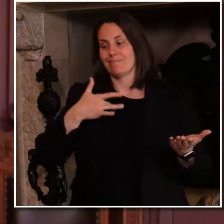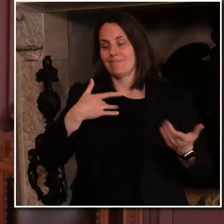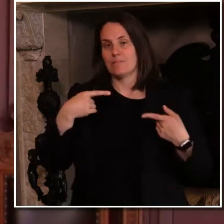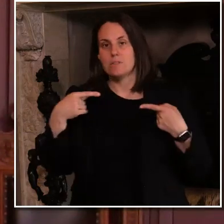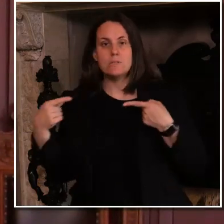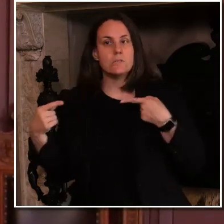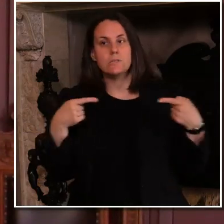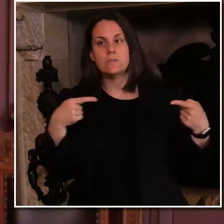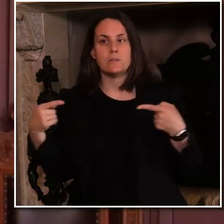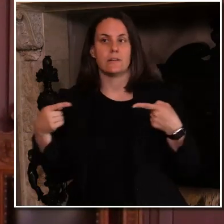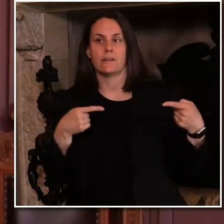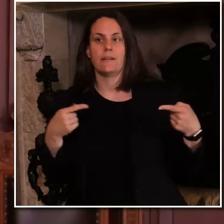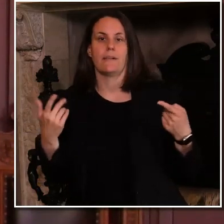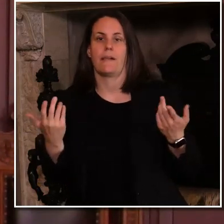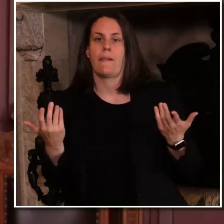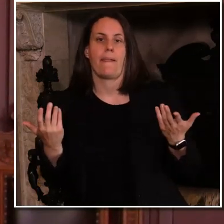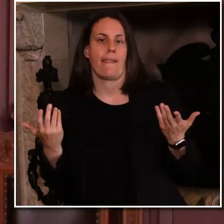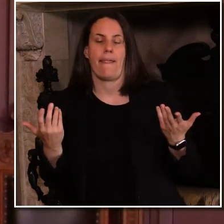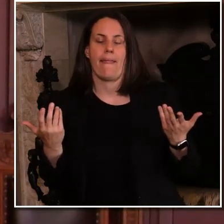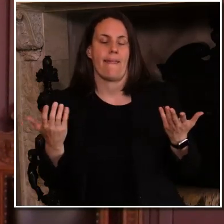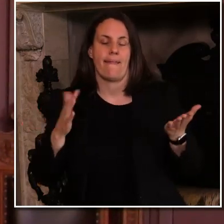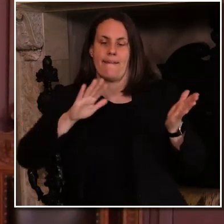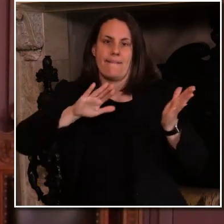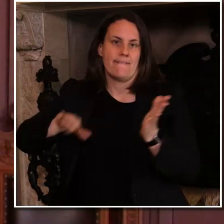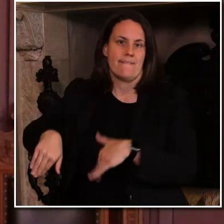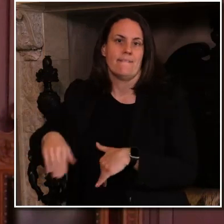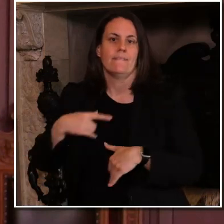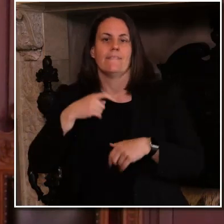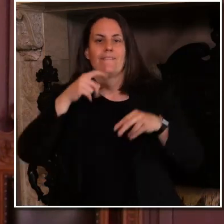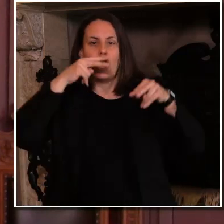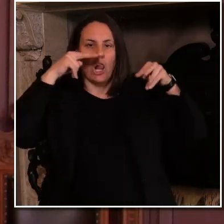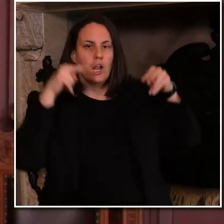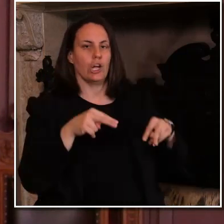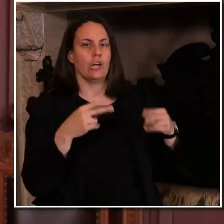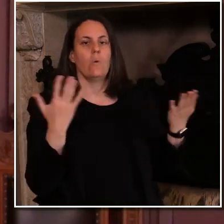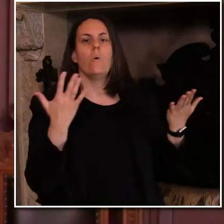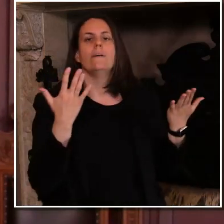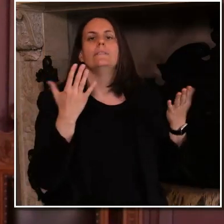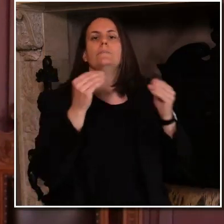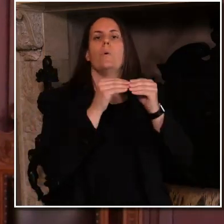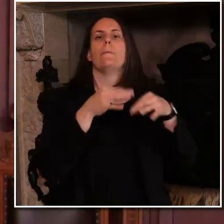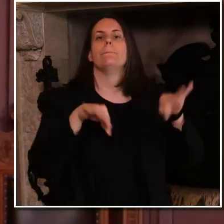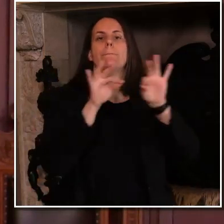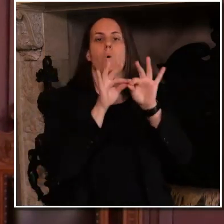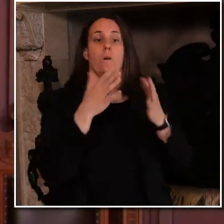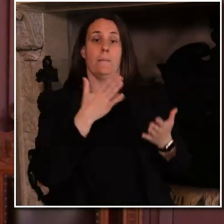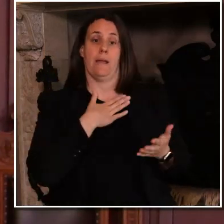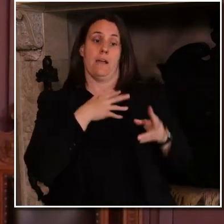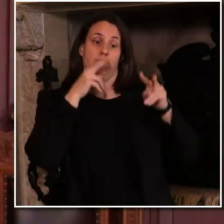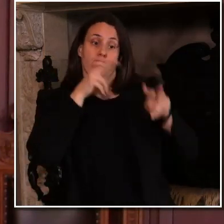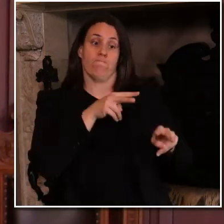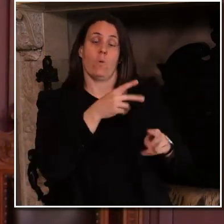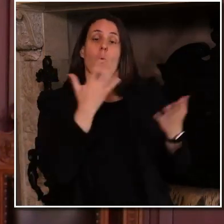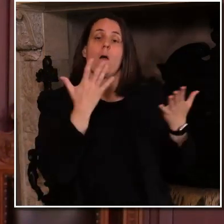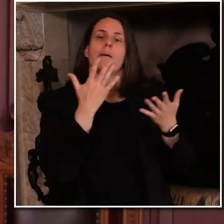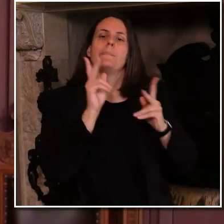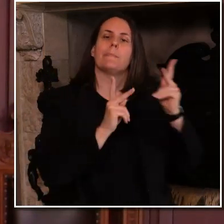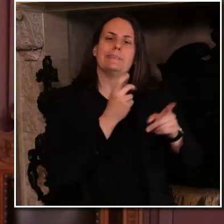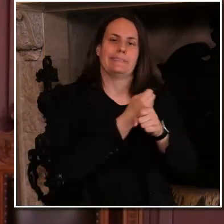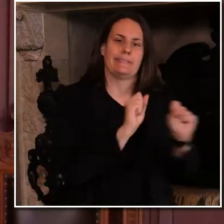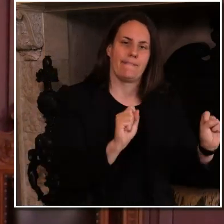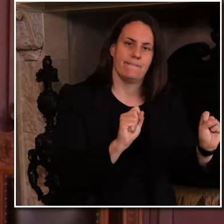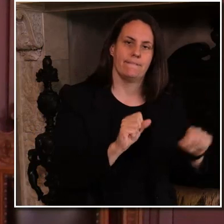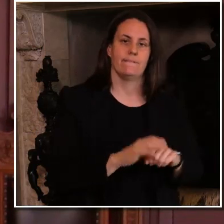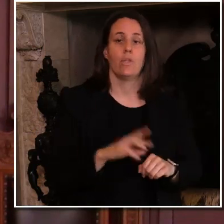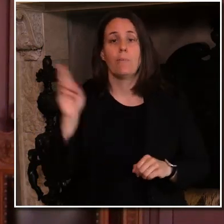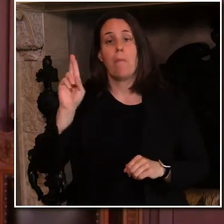and the response was ending up in the Supreme Court. So I'm not sure that's the best way to solve problems. But I will say